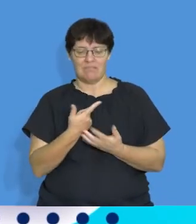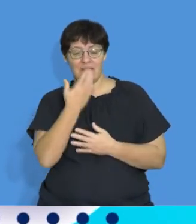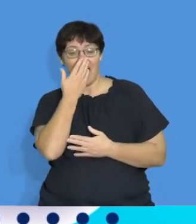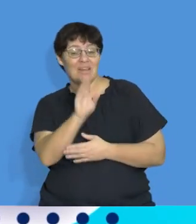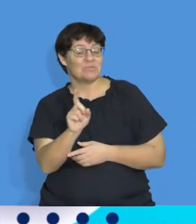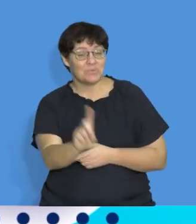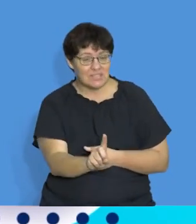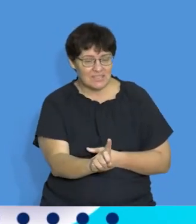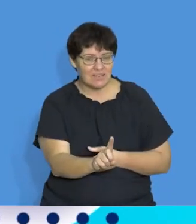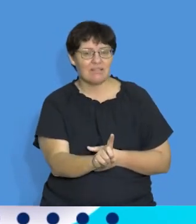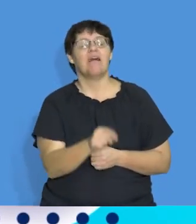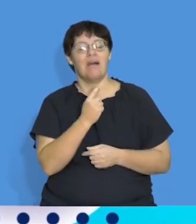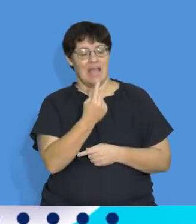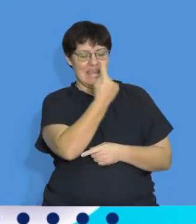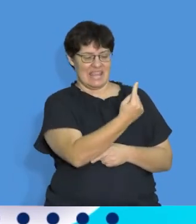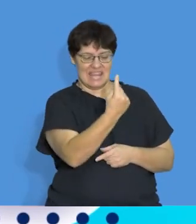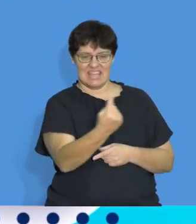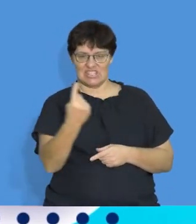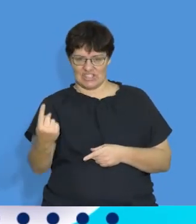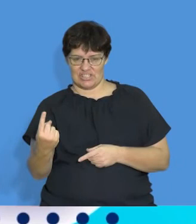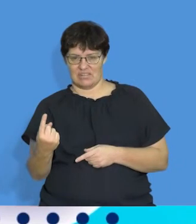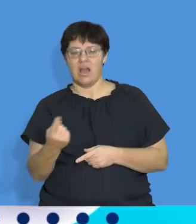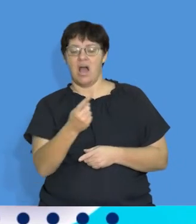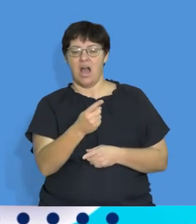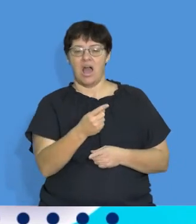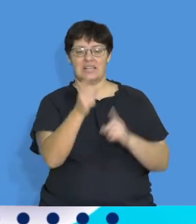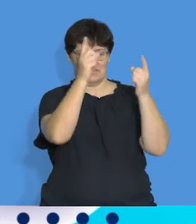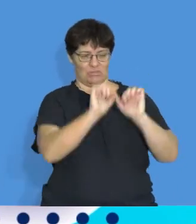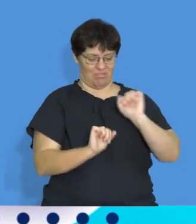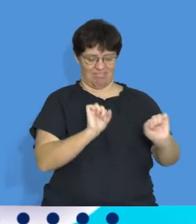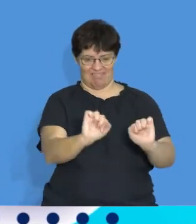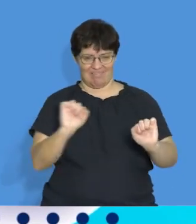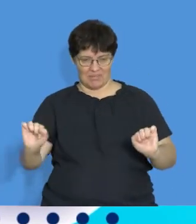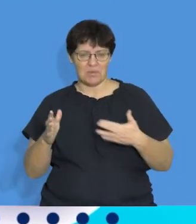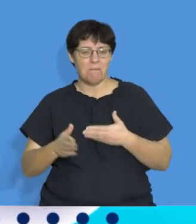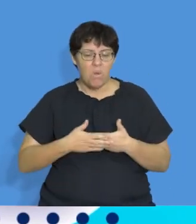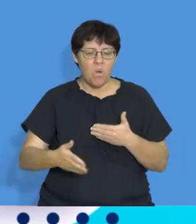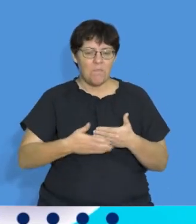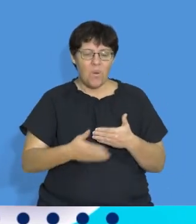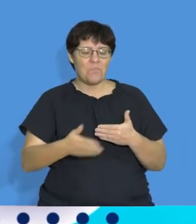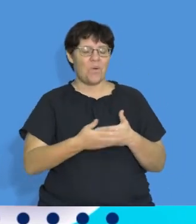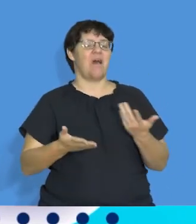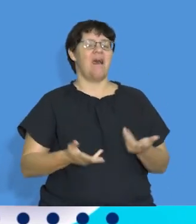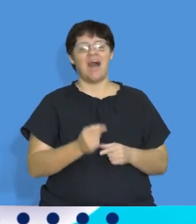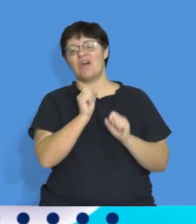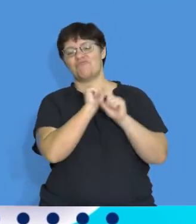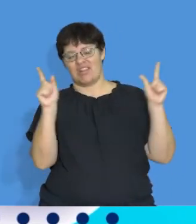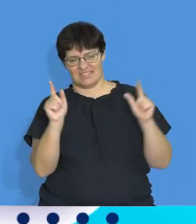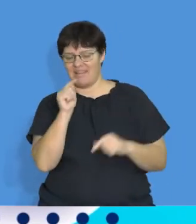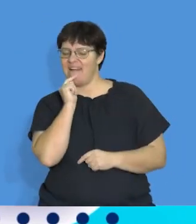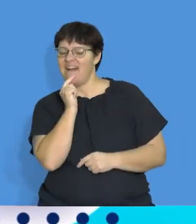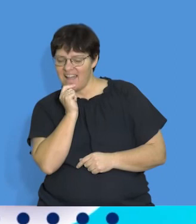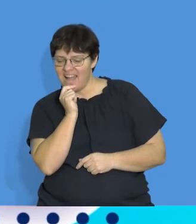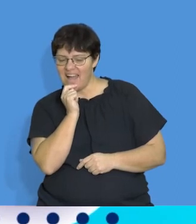that you always treat each scenario as unique. But as you do more and more practice, you get to realize, okay, there is something